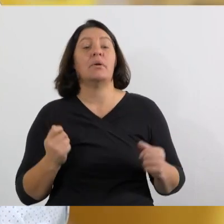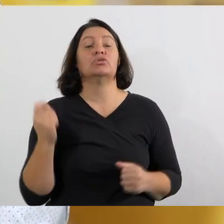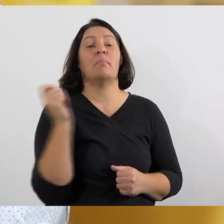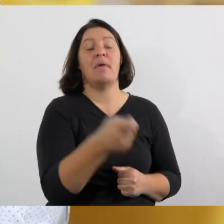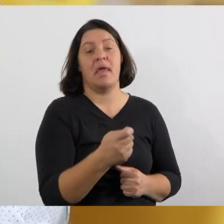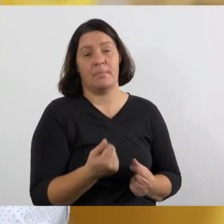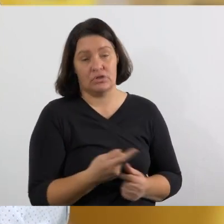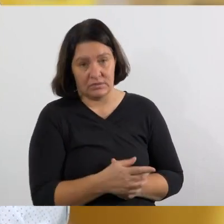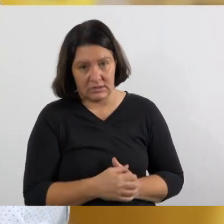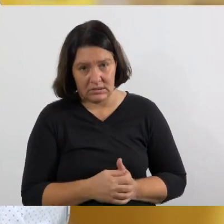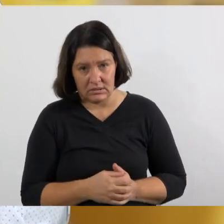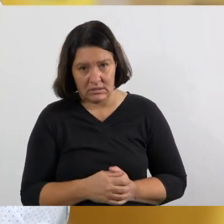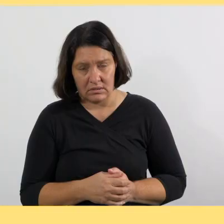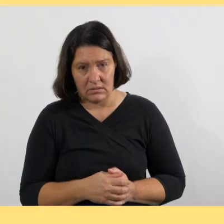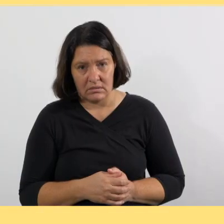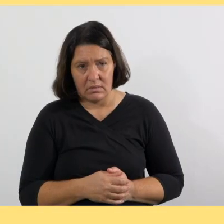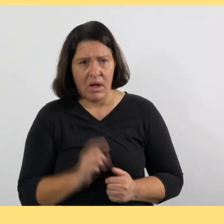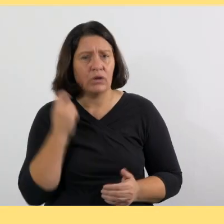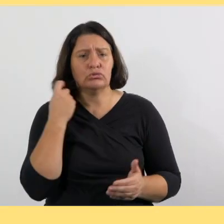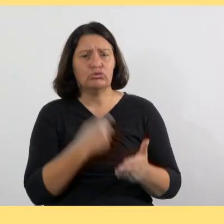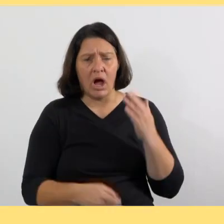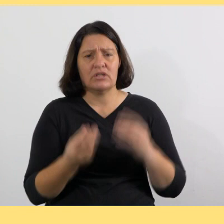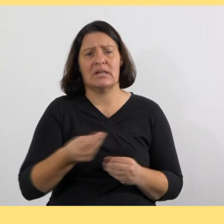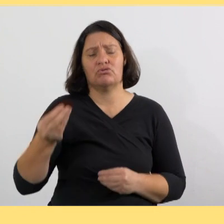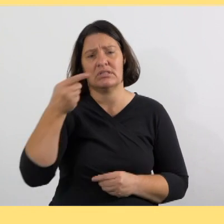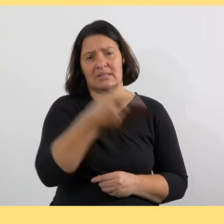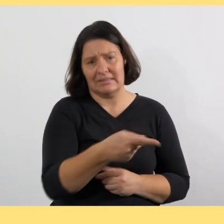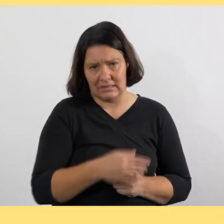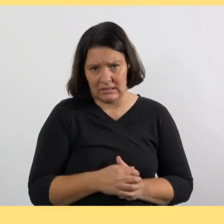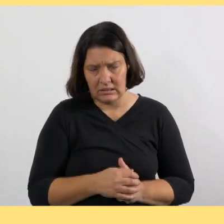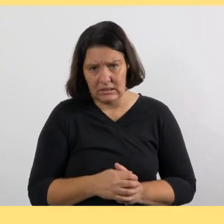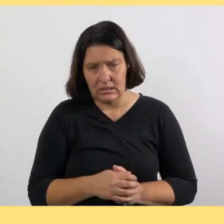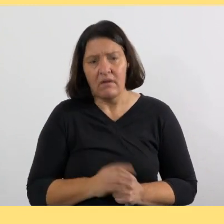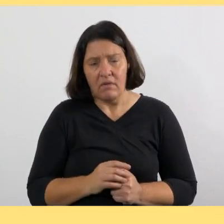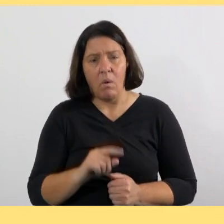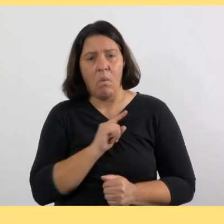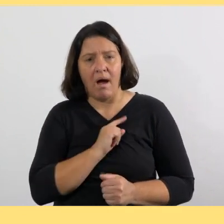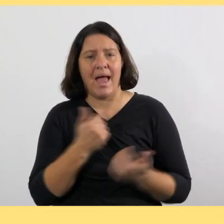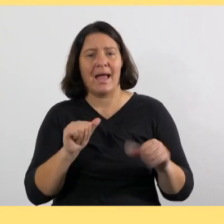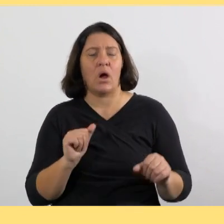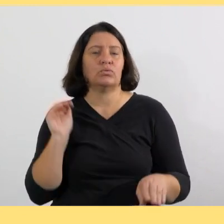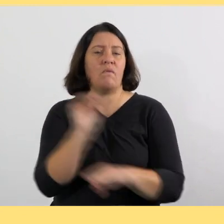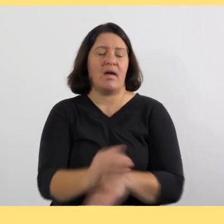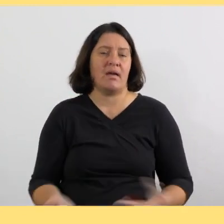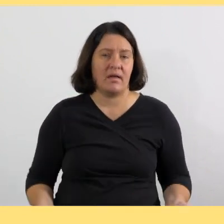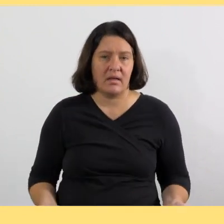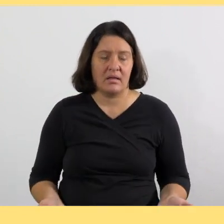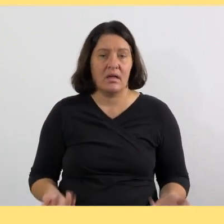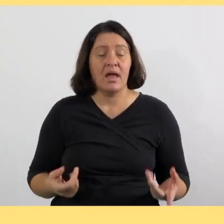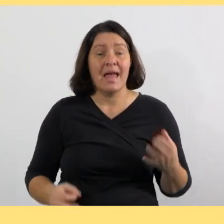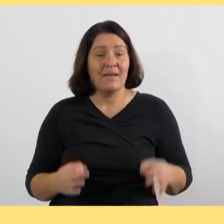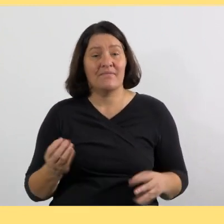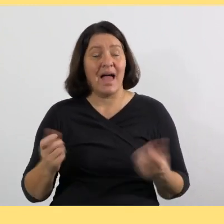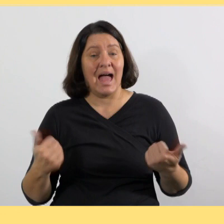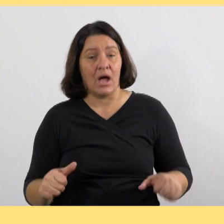of how much they are owing. And we can charge interest to our debtors on overdue accounts. The moment